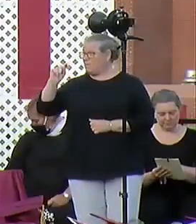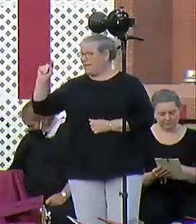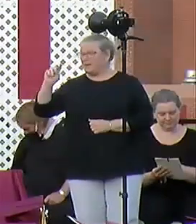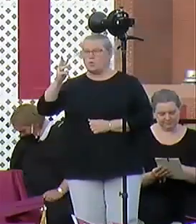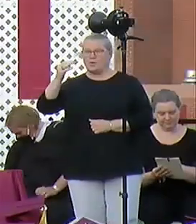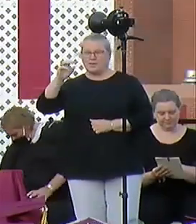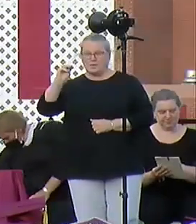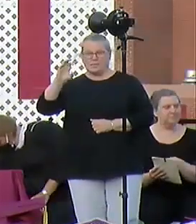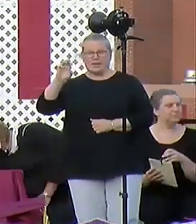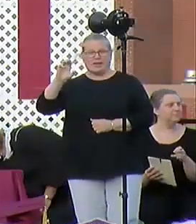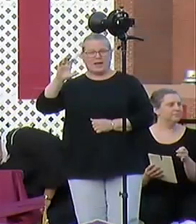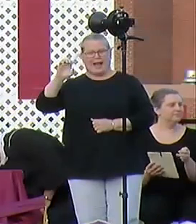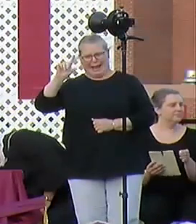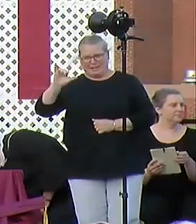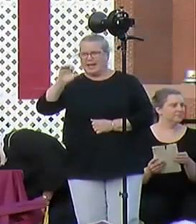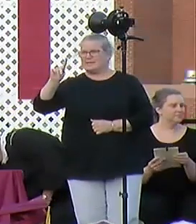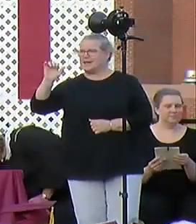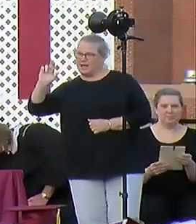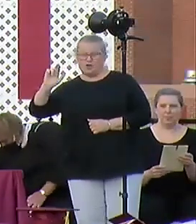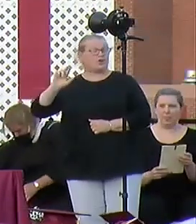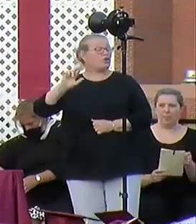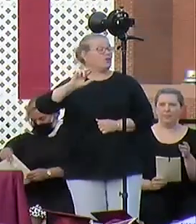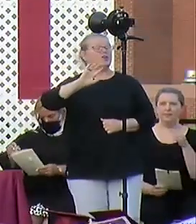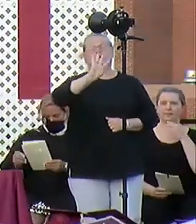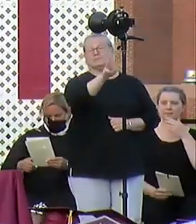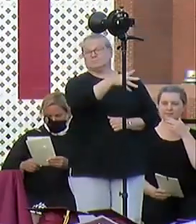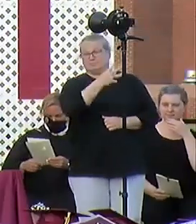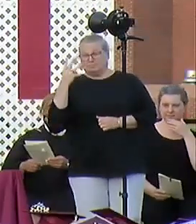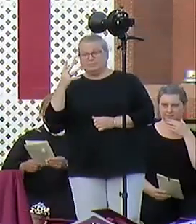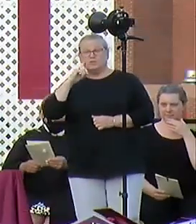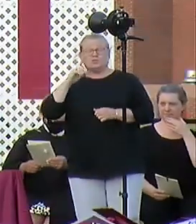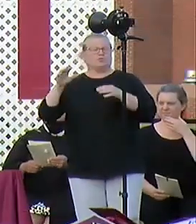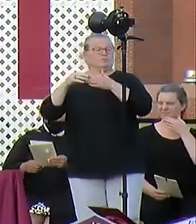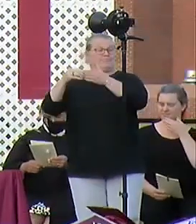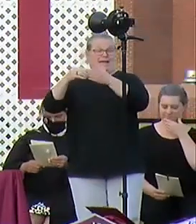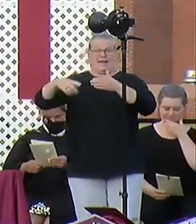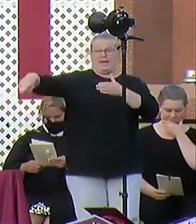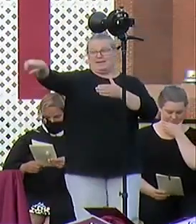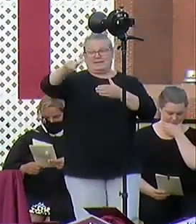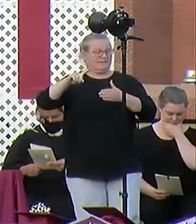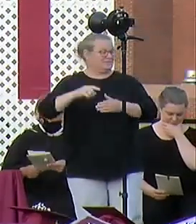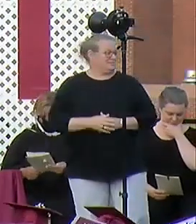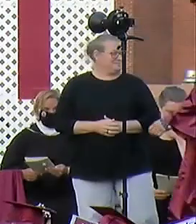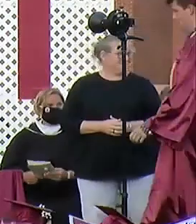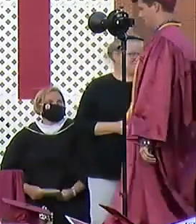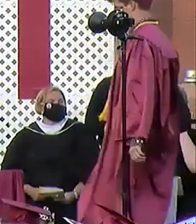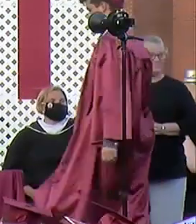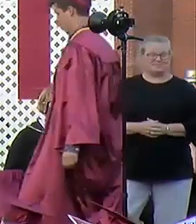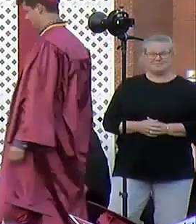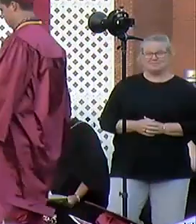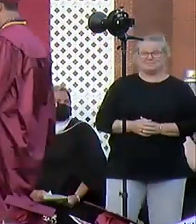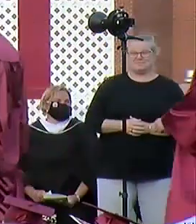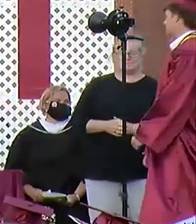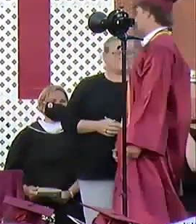William Cayley, and Tyler Mikowski will come forward to direct the entire class to move their tassels from their right